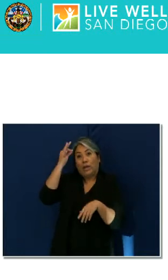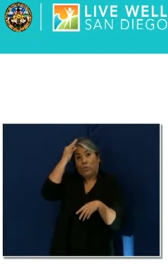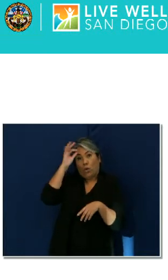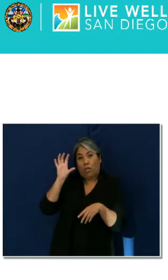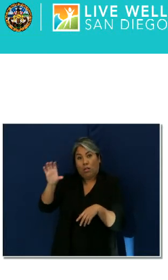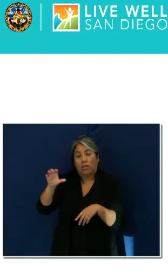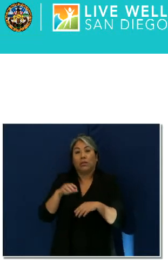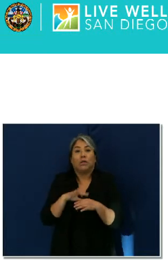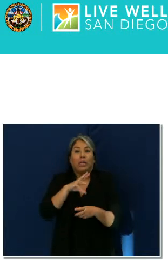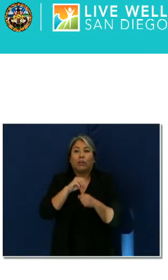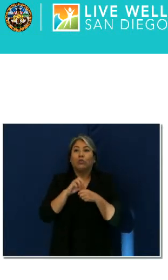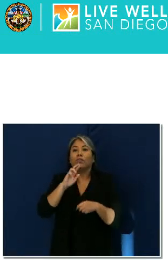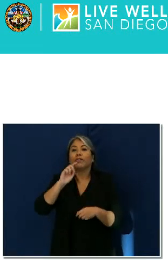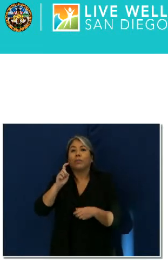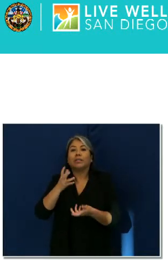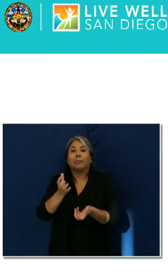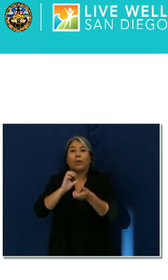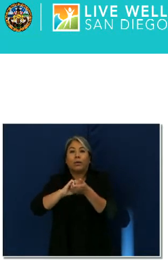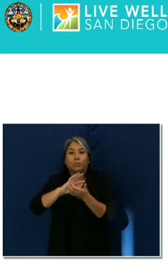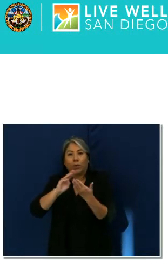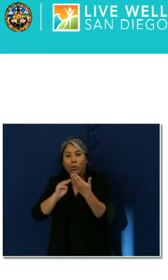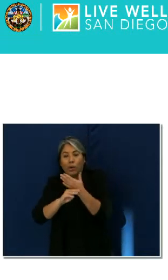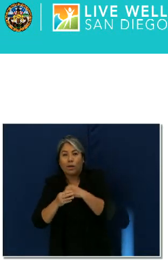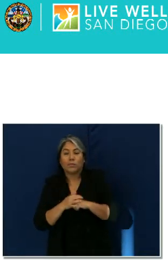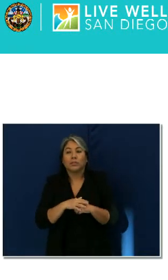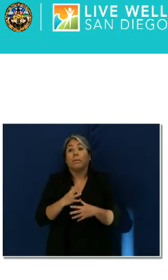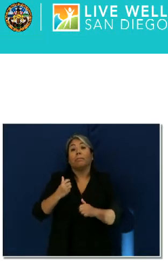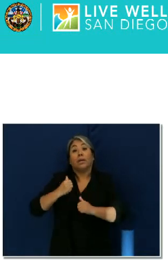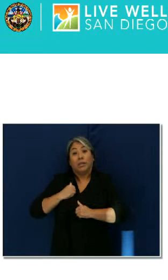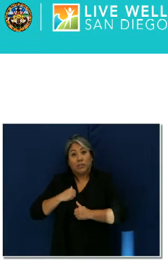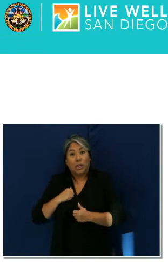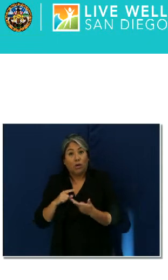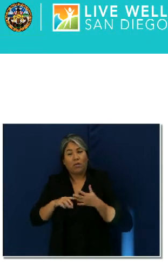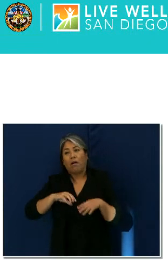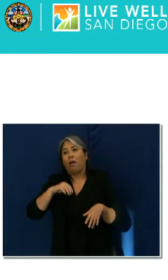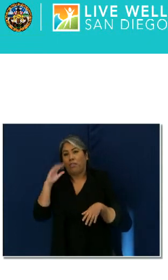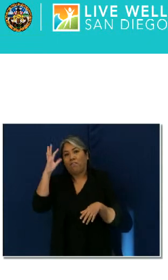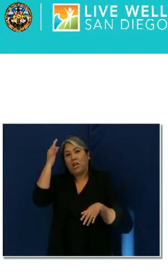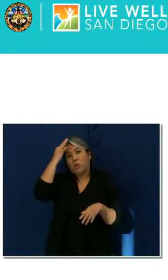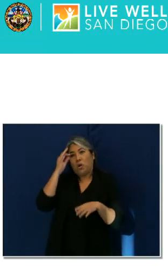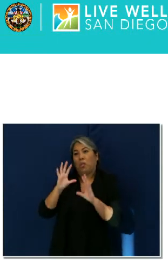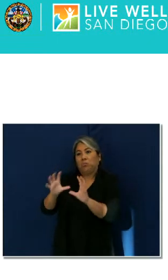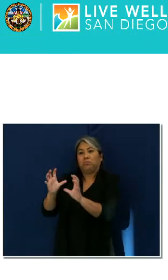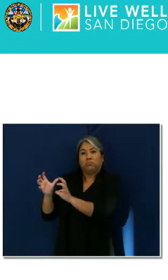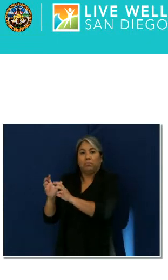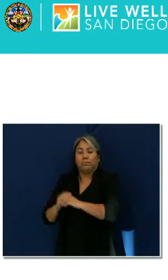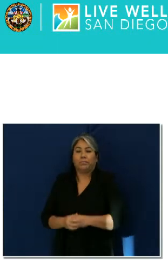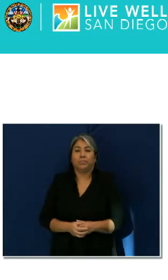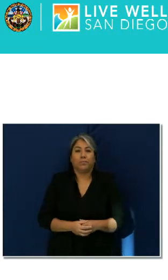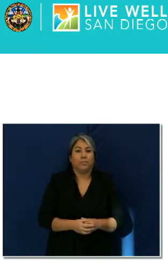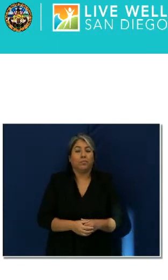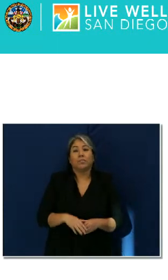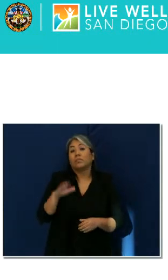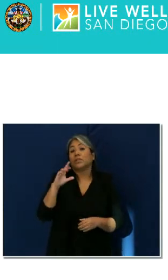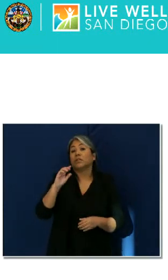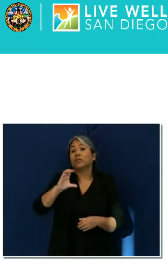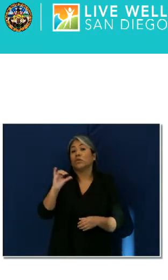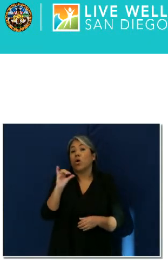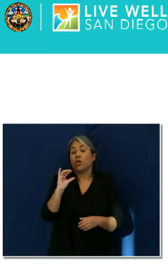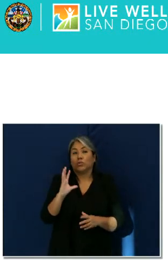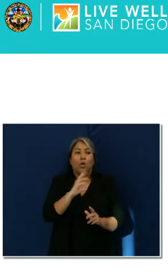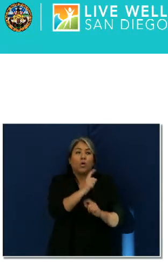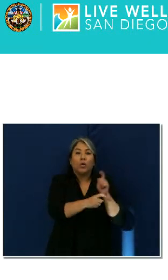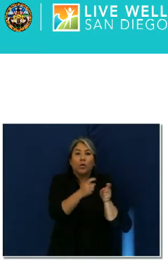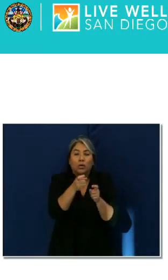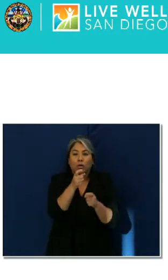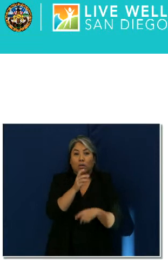This includes Pharmacy Partnership Program, the military, and other federal entities. CDC also